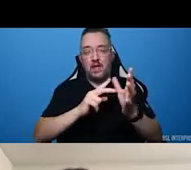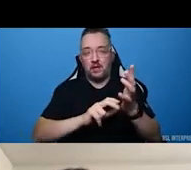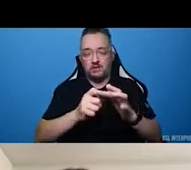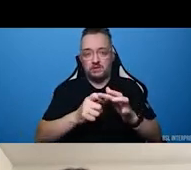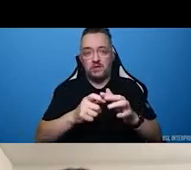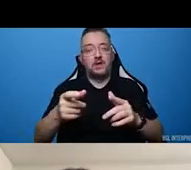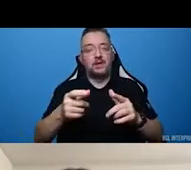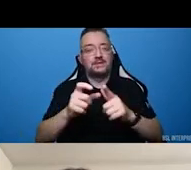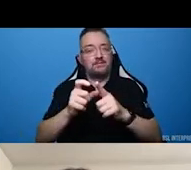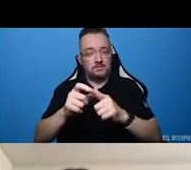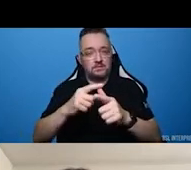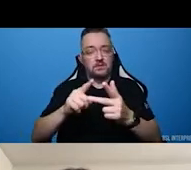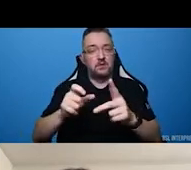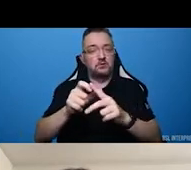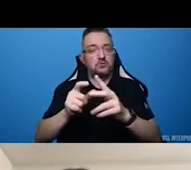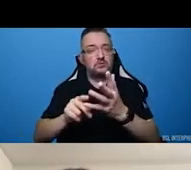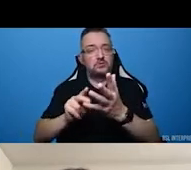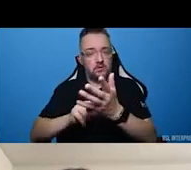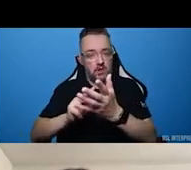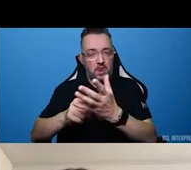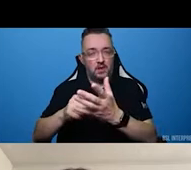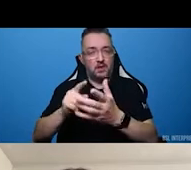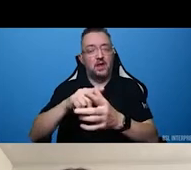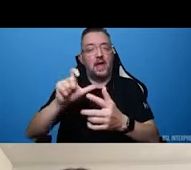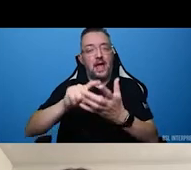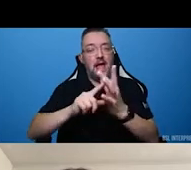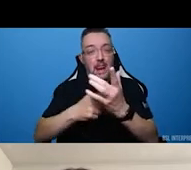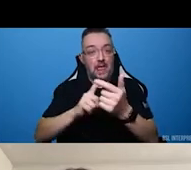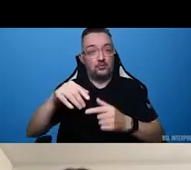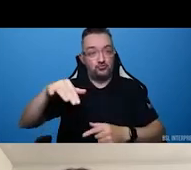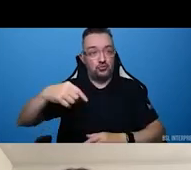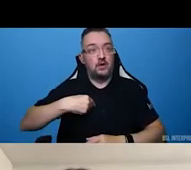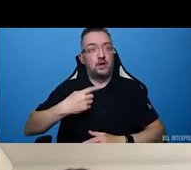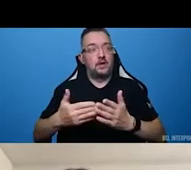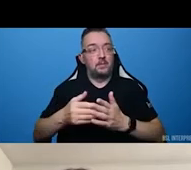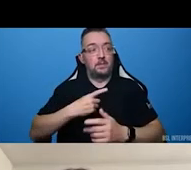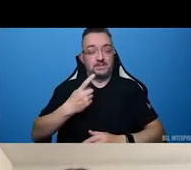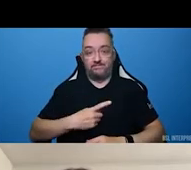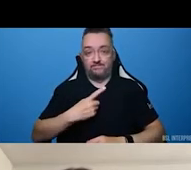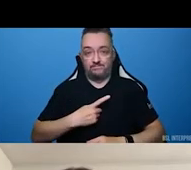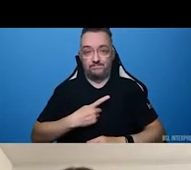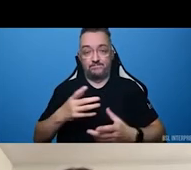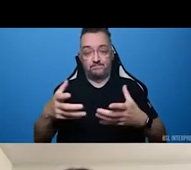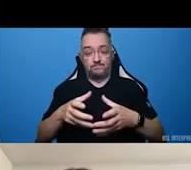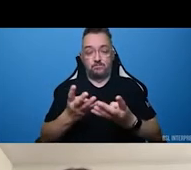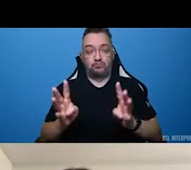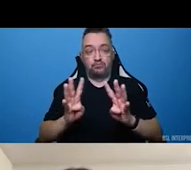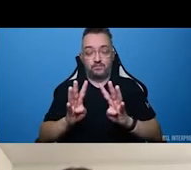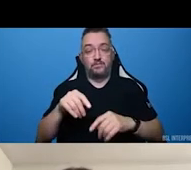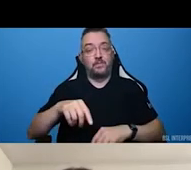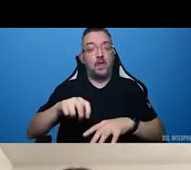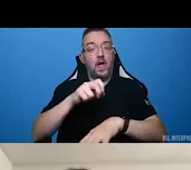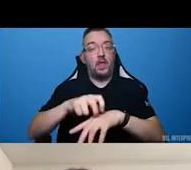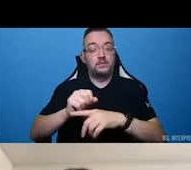David Kappner, Donald Lally, Claire, who's here, and myself. So today Ireland is home to the corporate